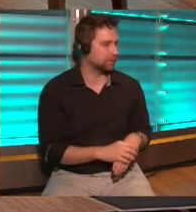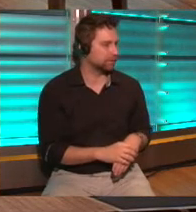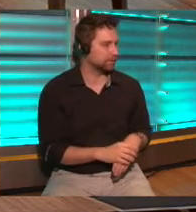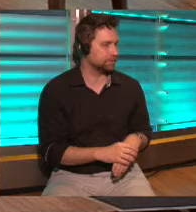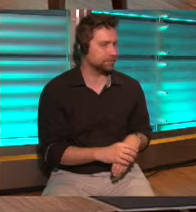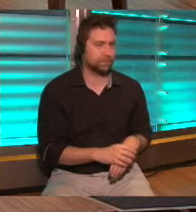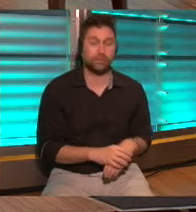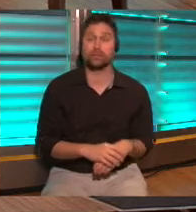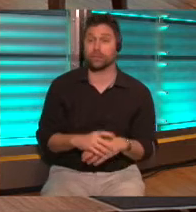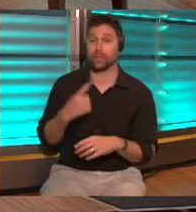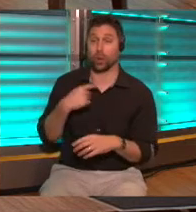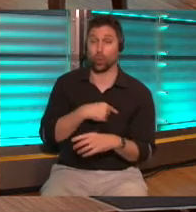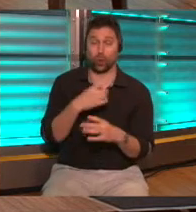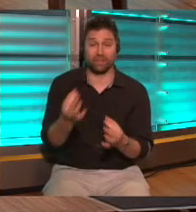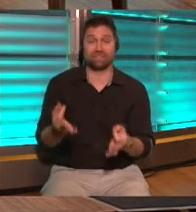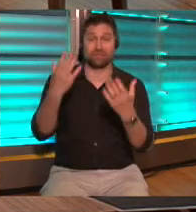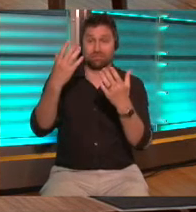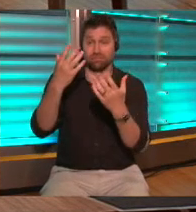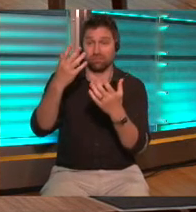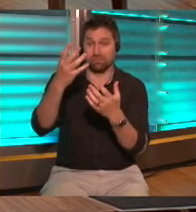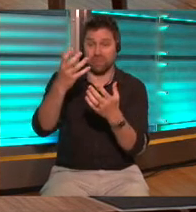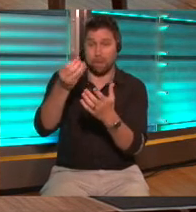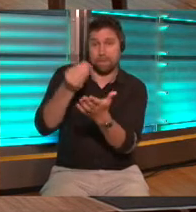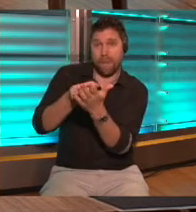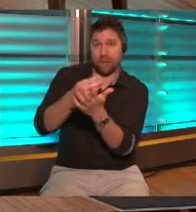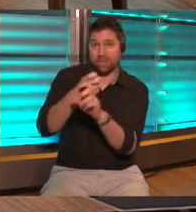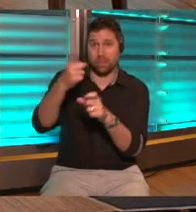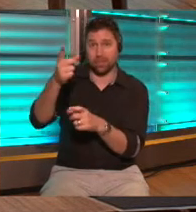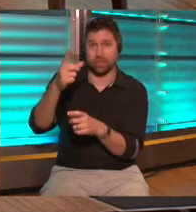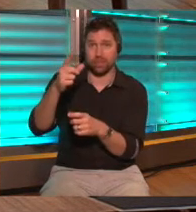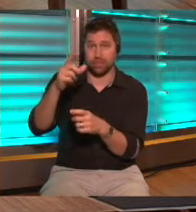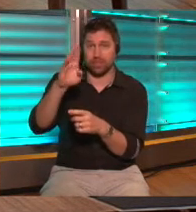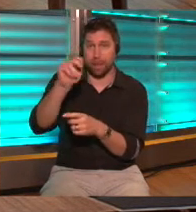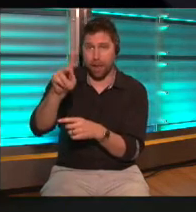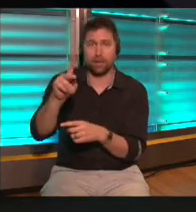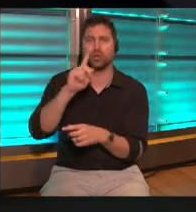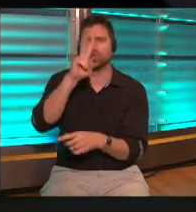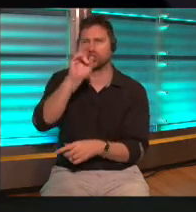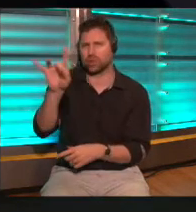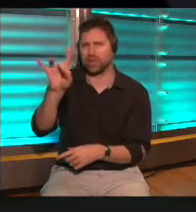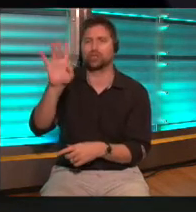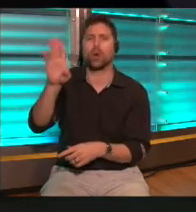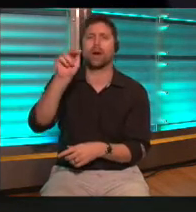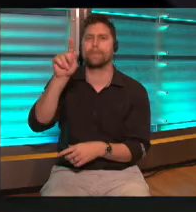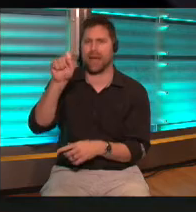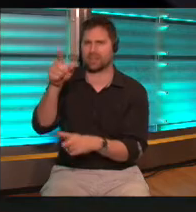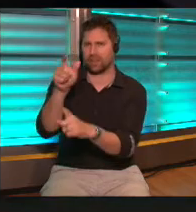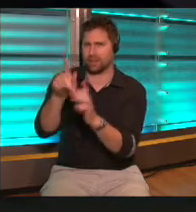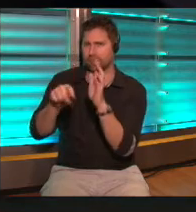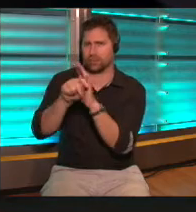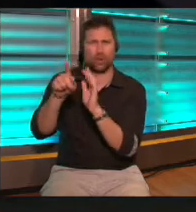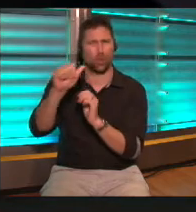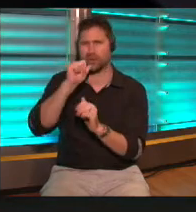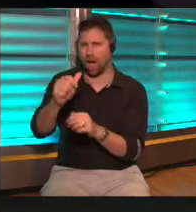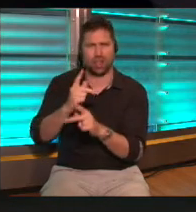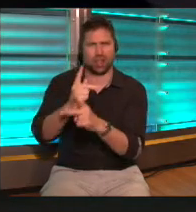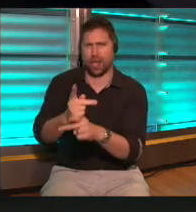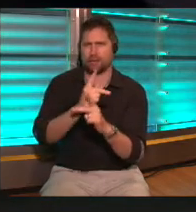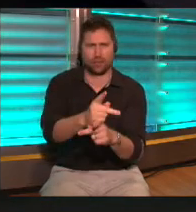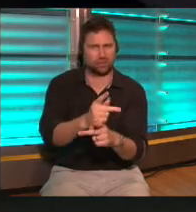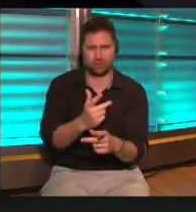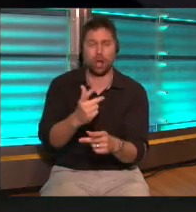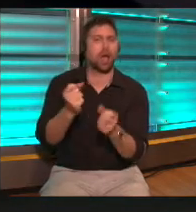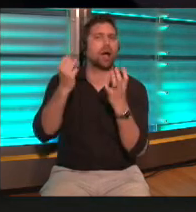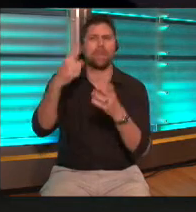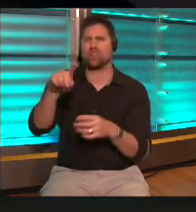went to raise money from the bank, when we first opened, it was 2008, so banks were primarily not lending. A lot of them